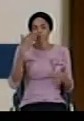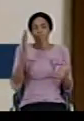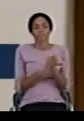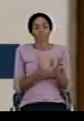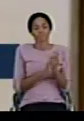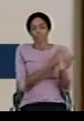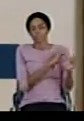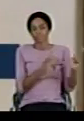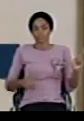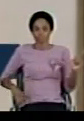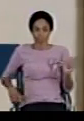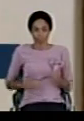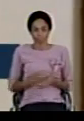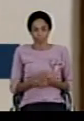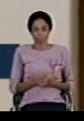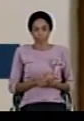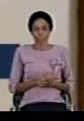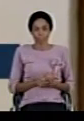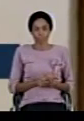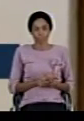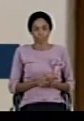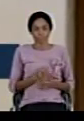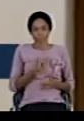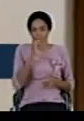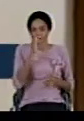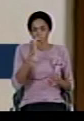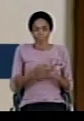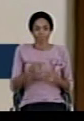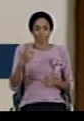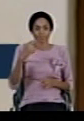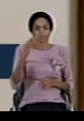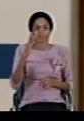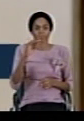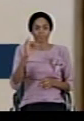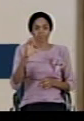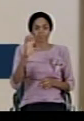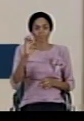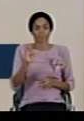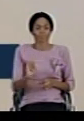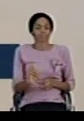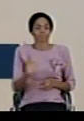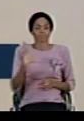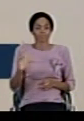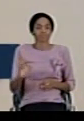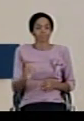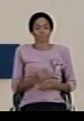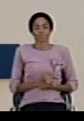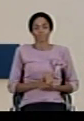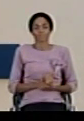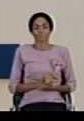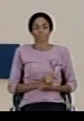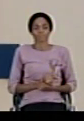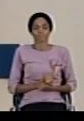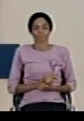Lord. I am Brother Gabriel Ude from Bagadawo District.